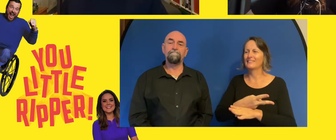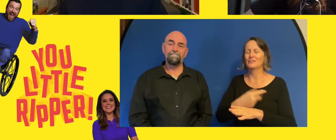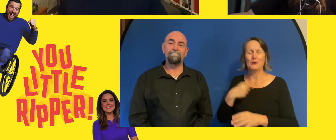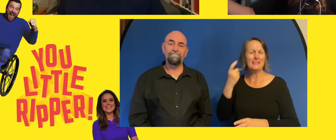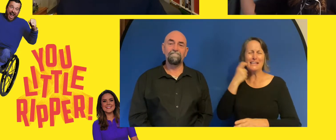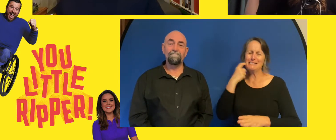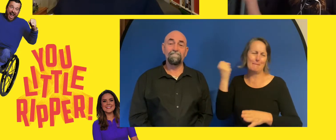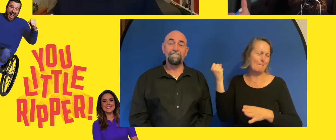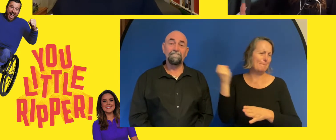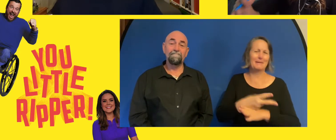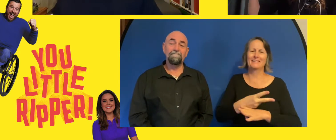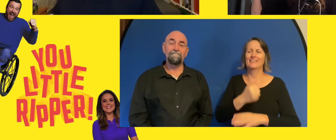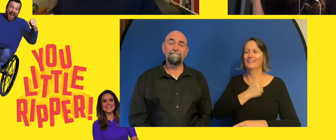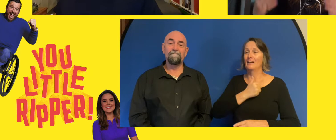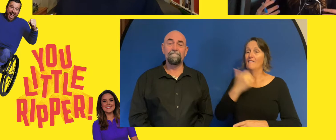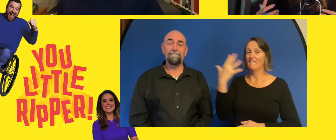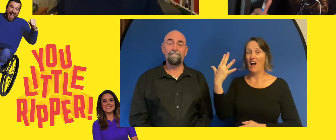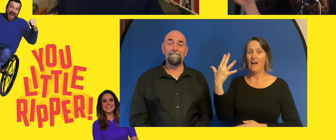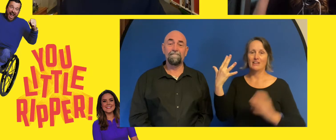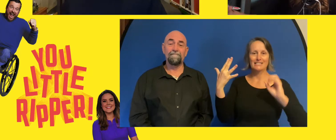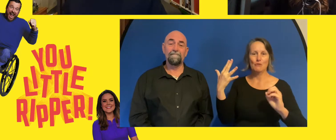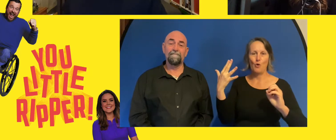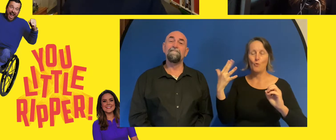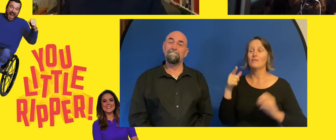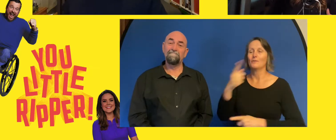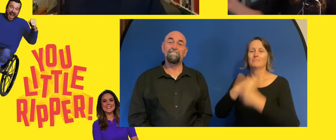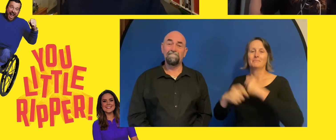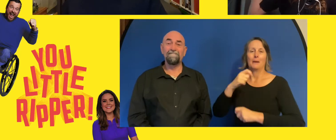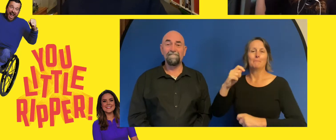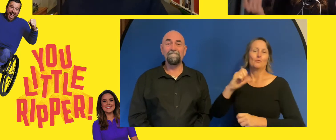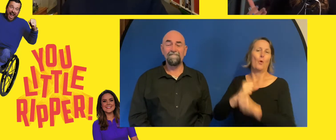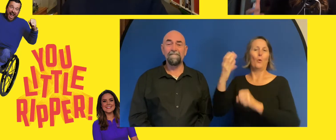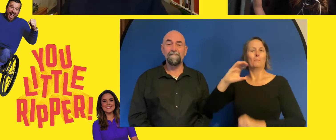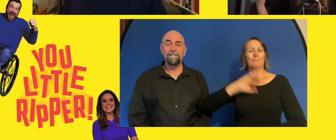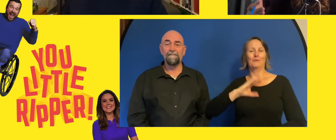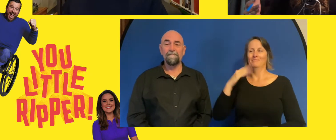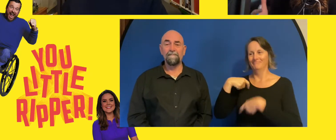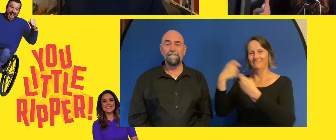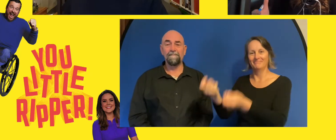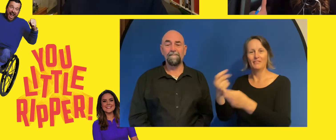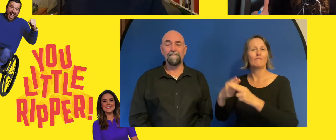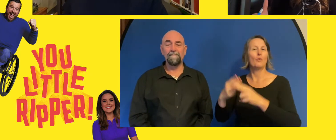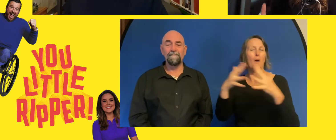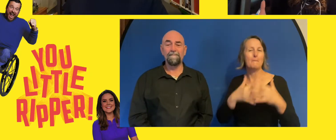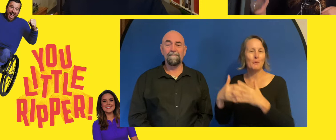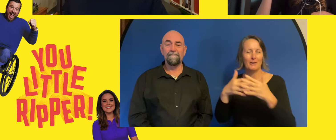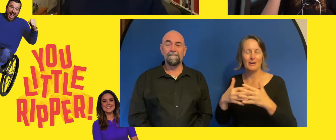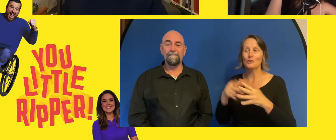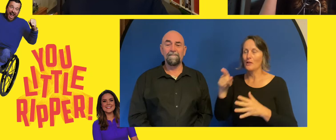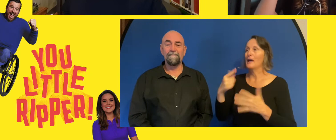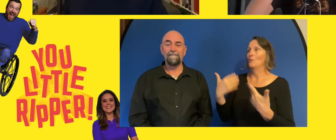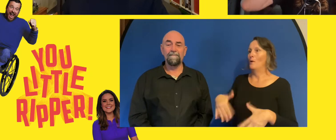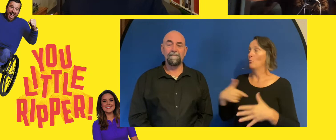relatively easy in the end. 5-0 to be gold medalist. So that's my best of the rest because as we know, we start watching these games, Kurt, and